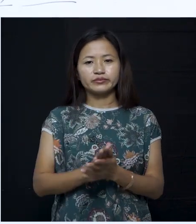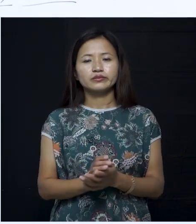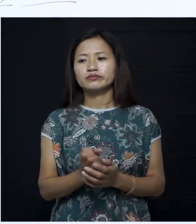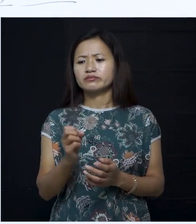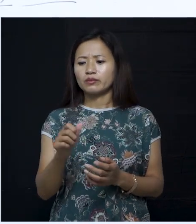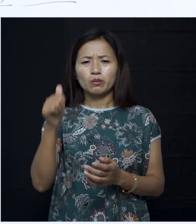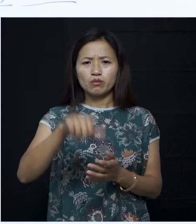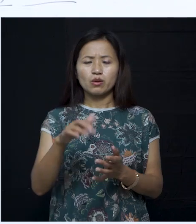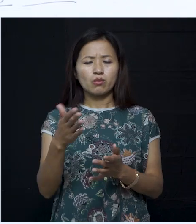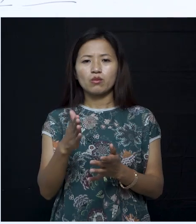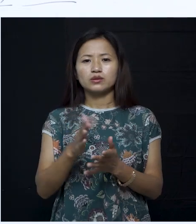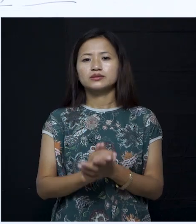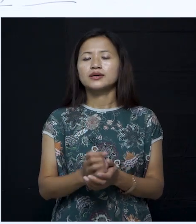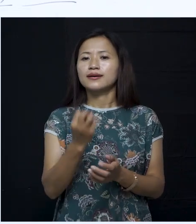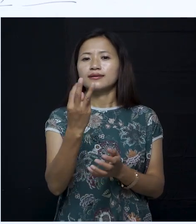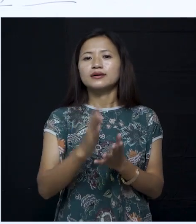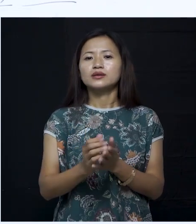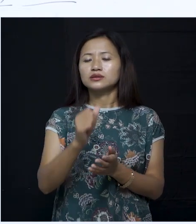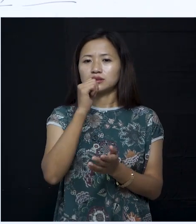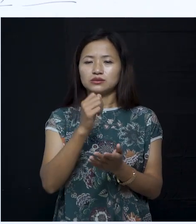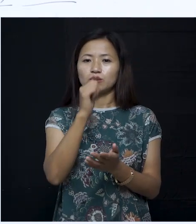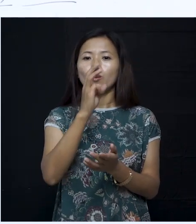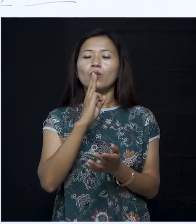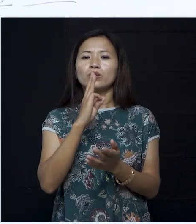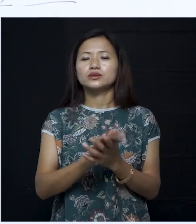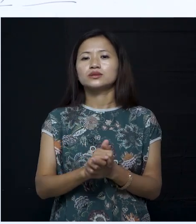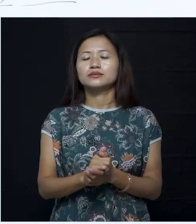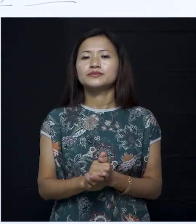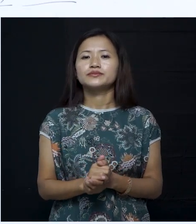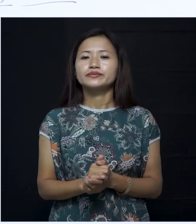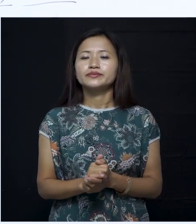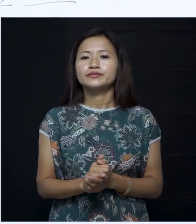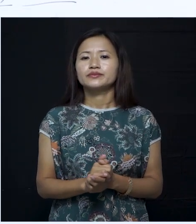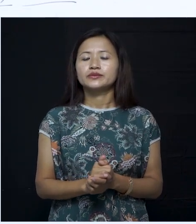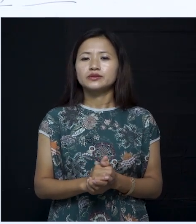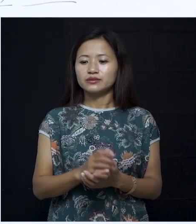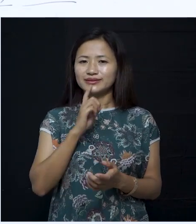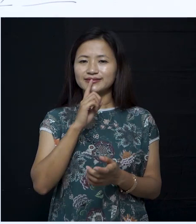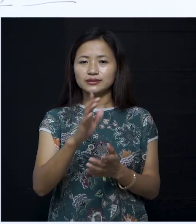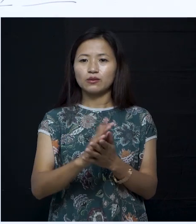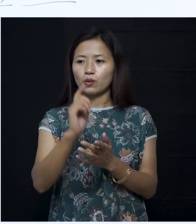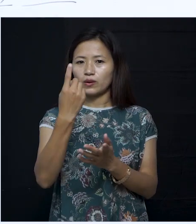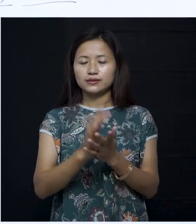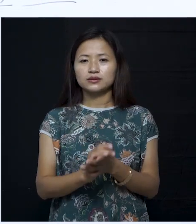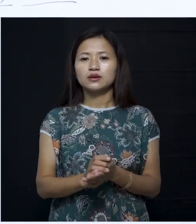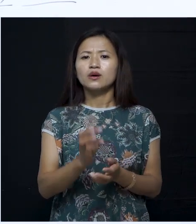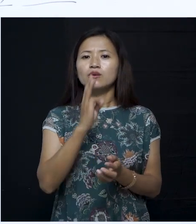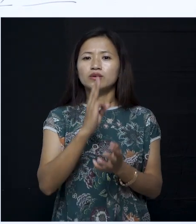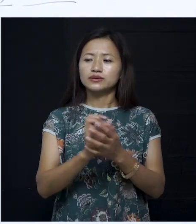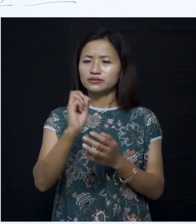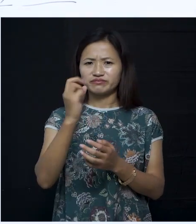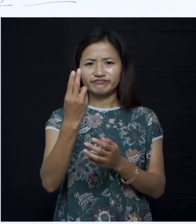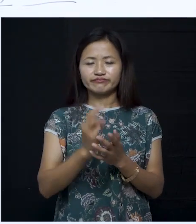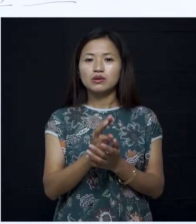water. If you were to count, you will count it by drops or by bottles or by cups. That's it. You cannot just say 1 water and 2 water, right?